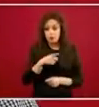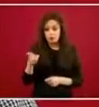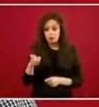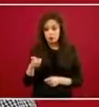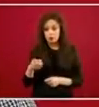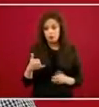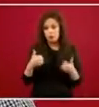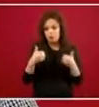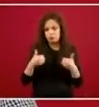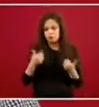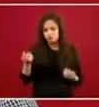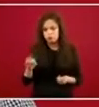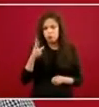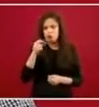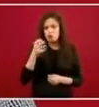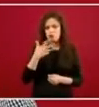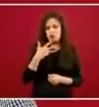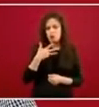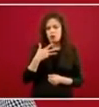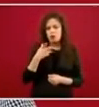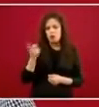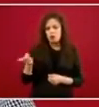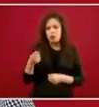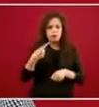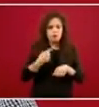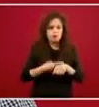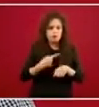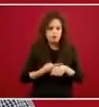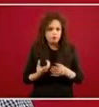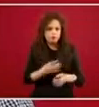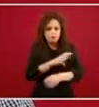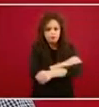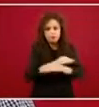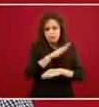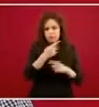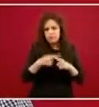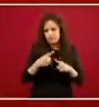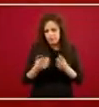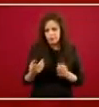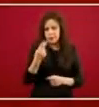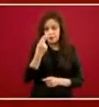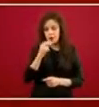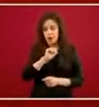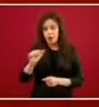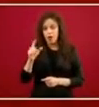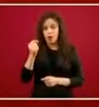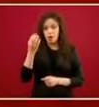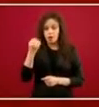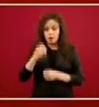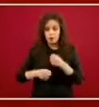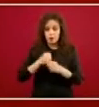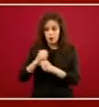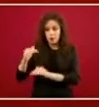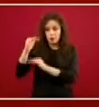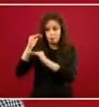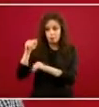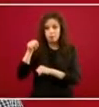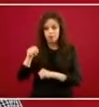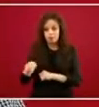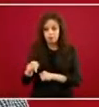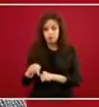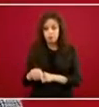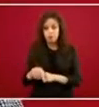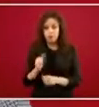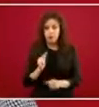if we look at the official statistics, we have three fatalities that didn't have any